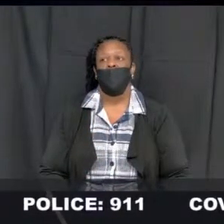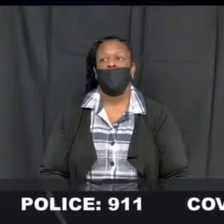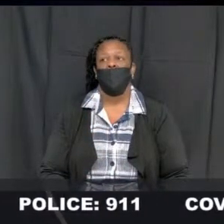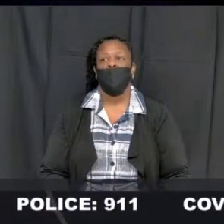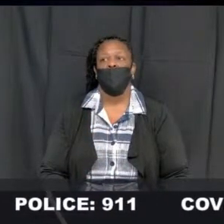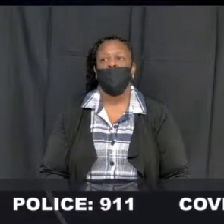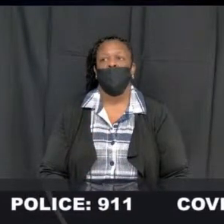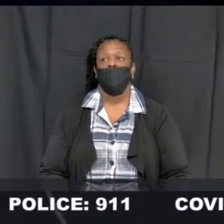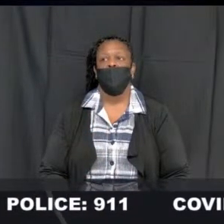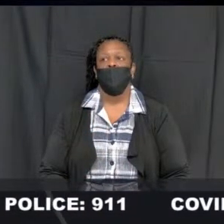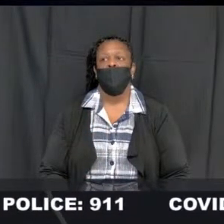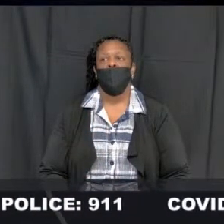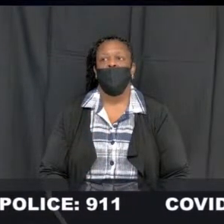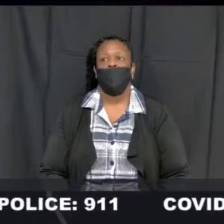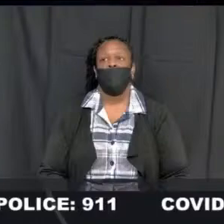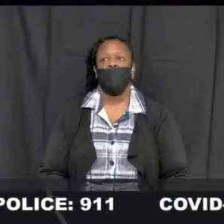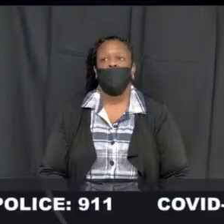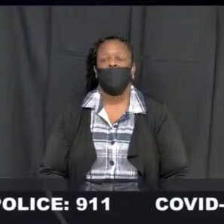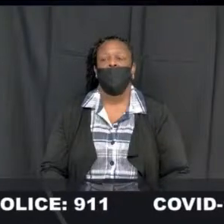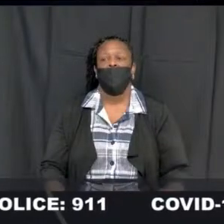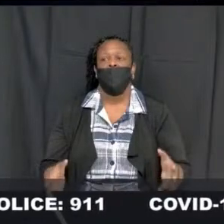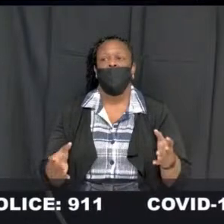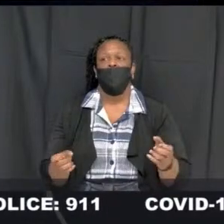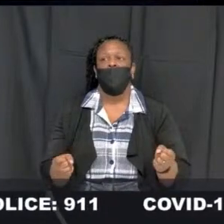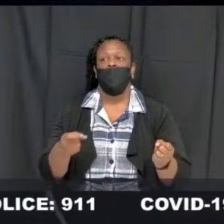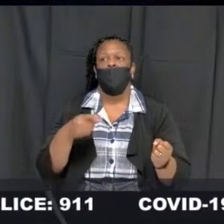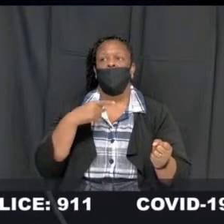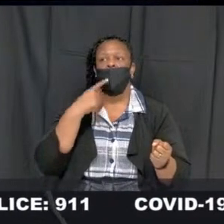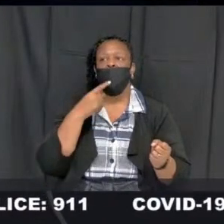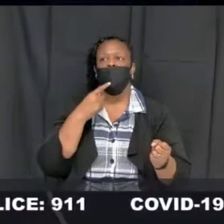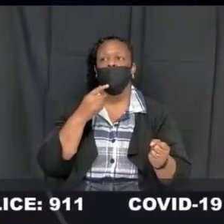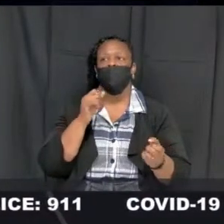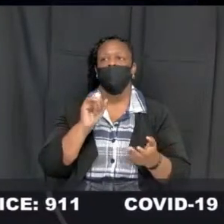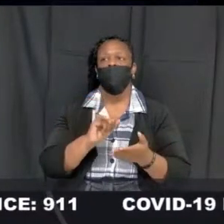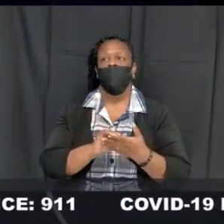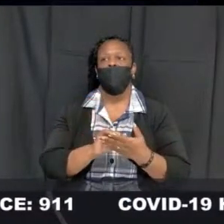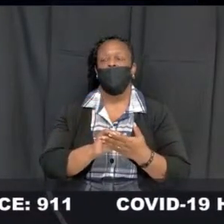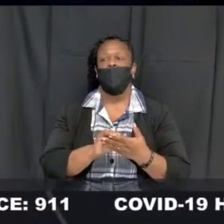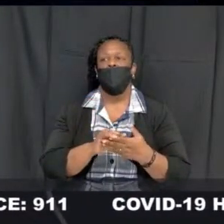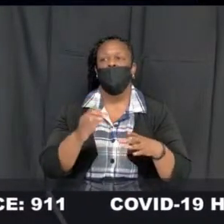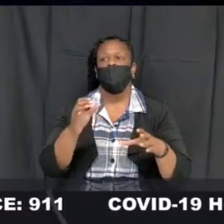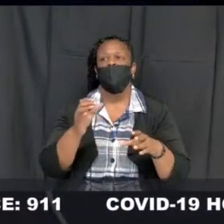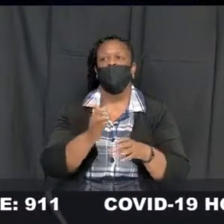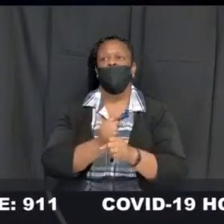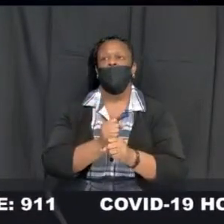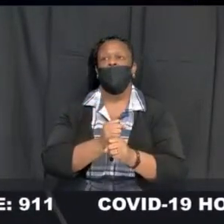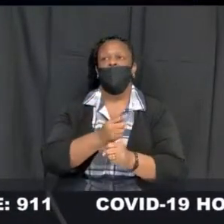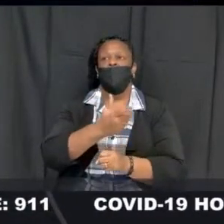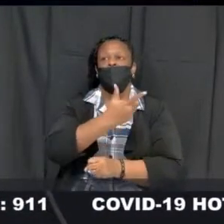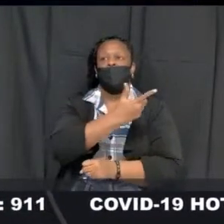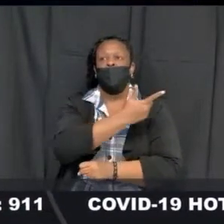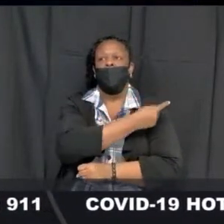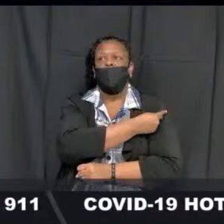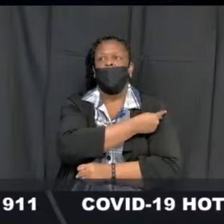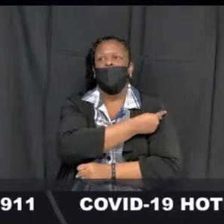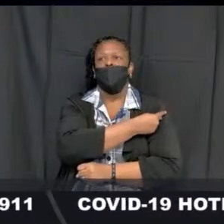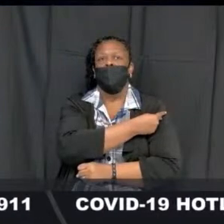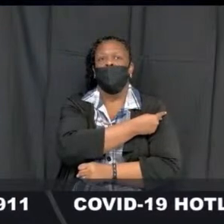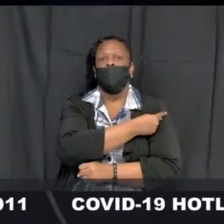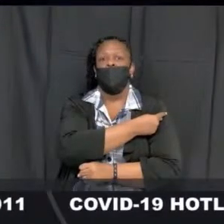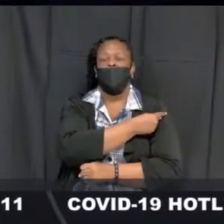presenter, I wanted to say this. The vaccine and taking the vaccine has nothing to do